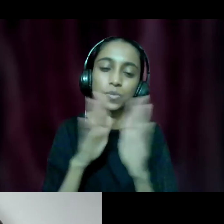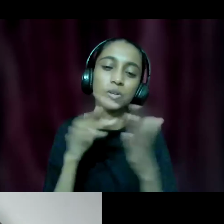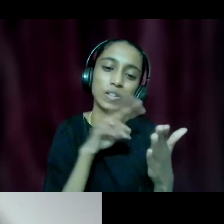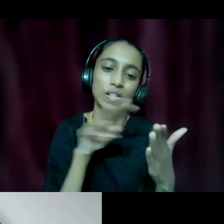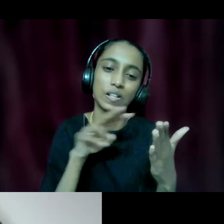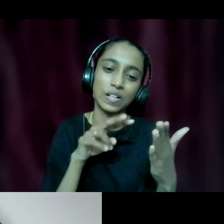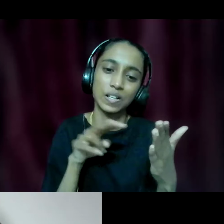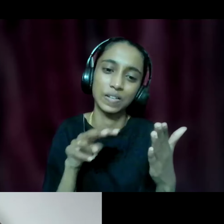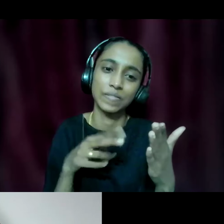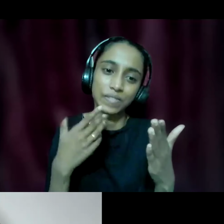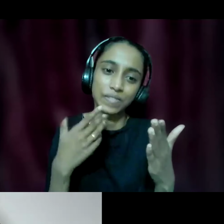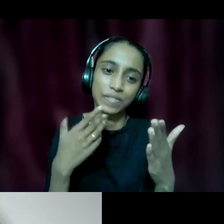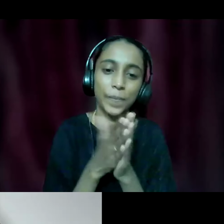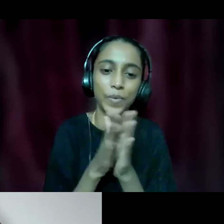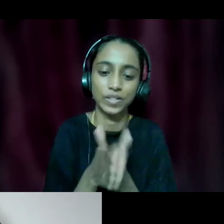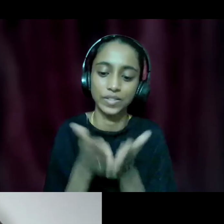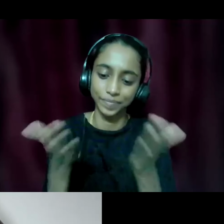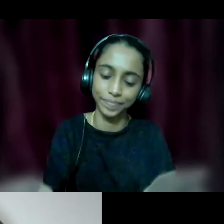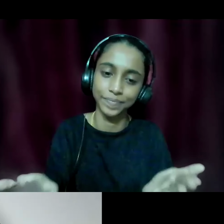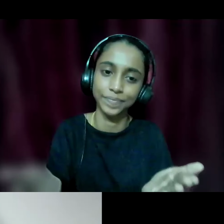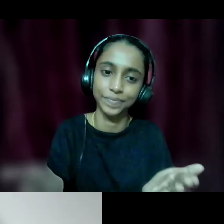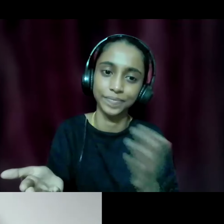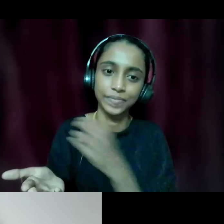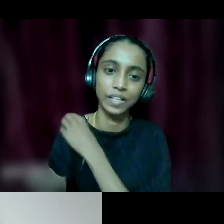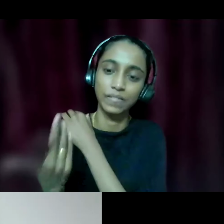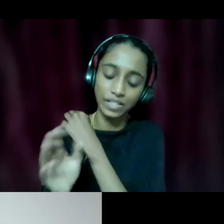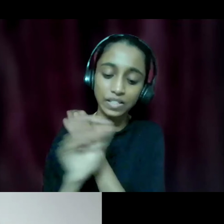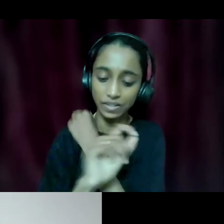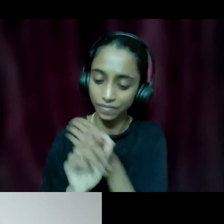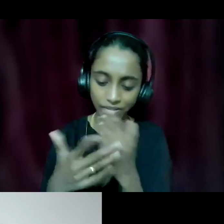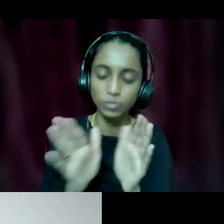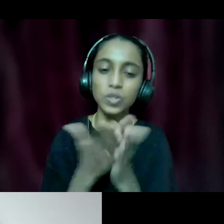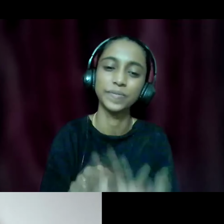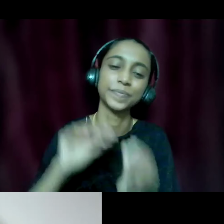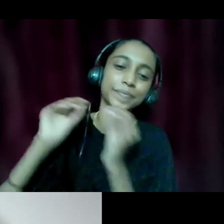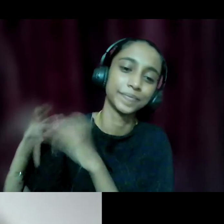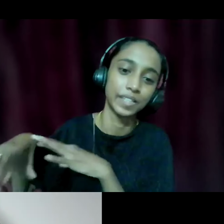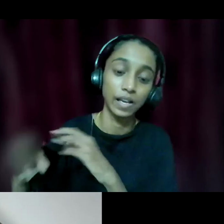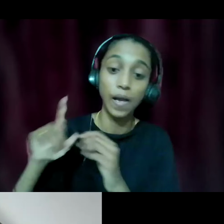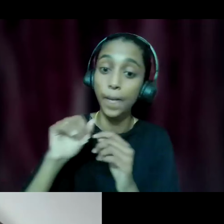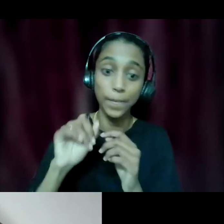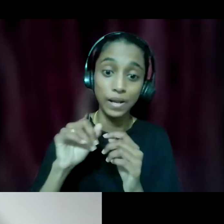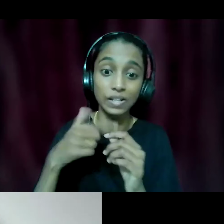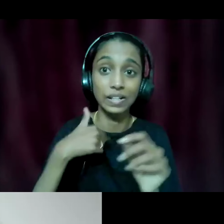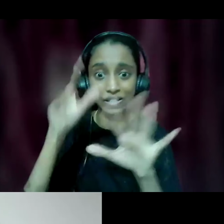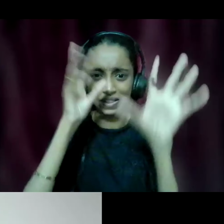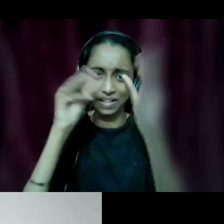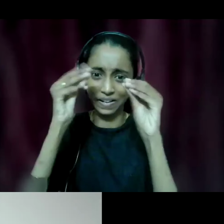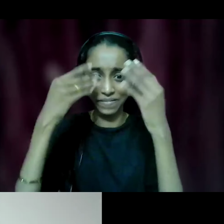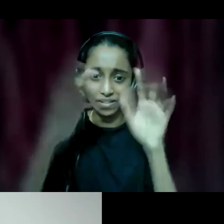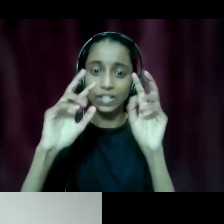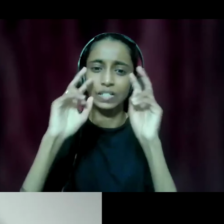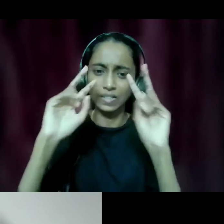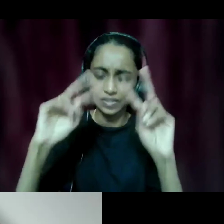just put their books and the notebooks in the corner. But if they start reflecting on their own learning, that